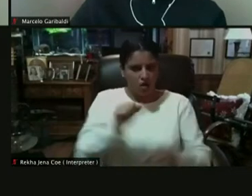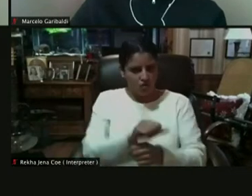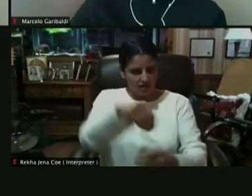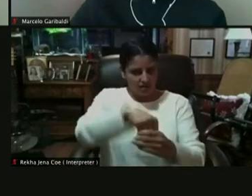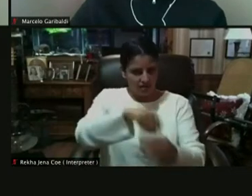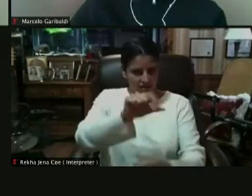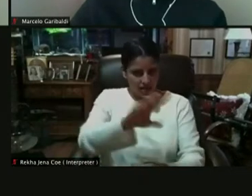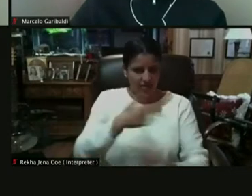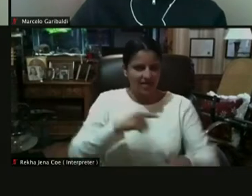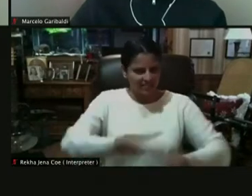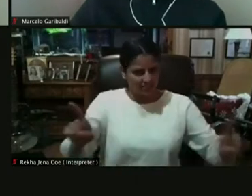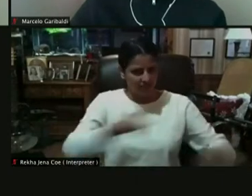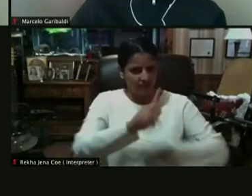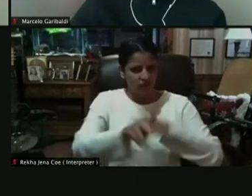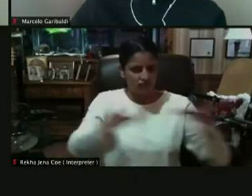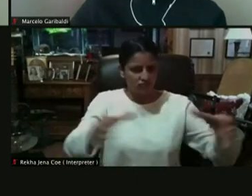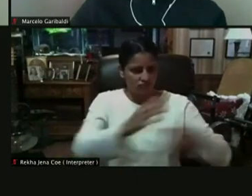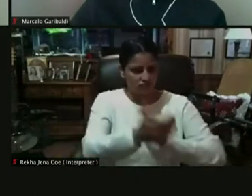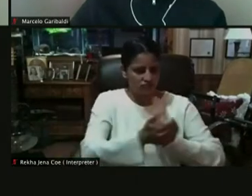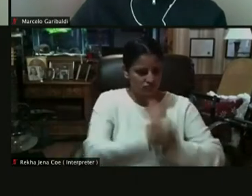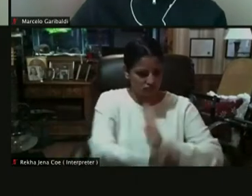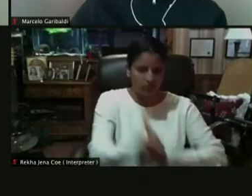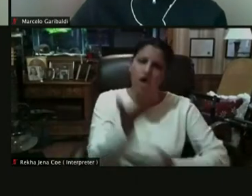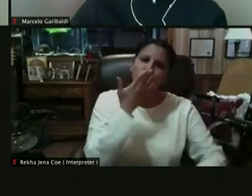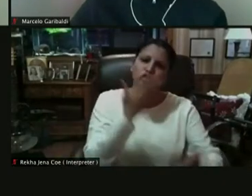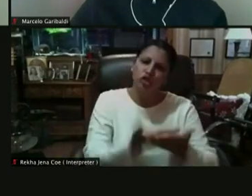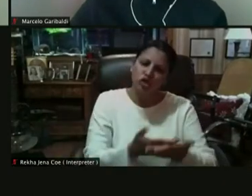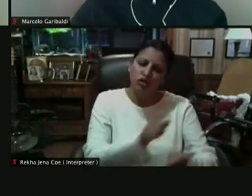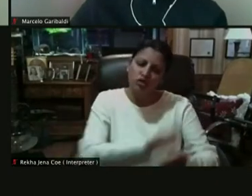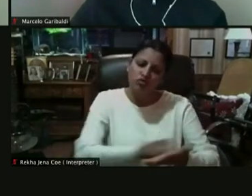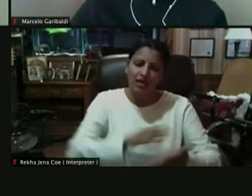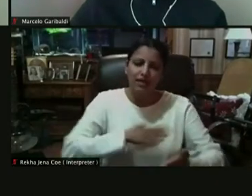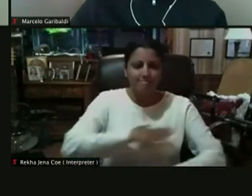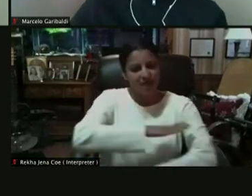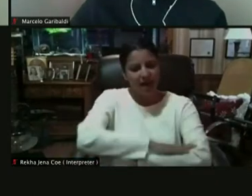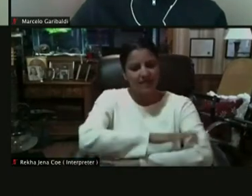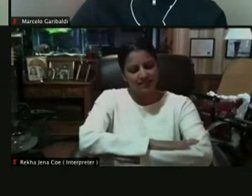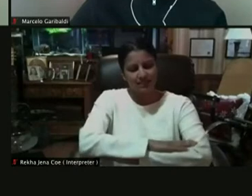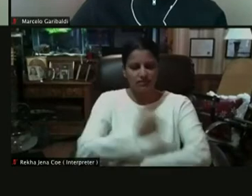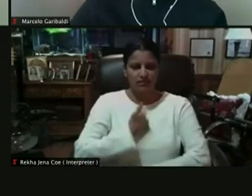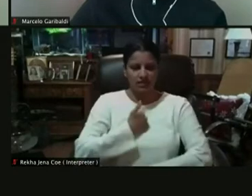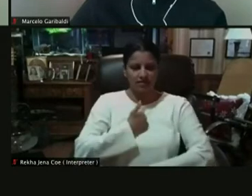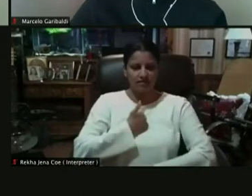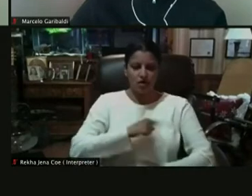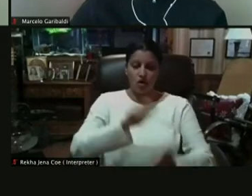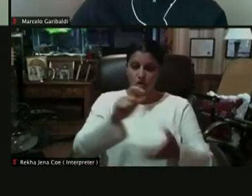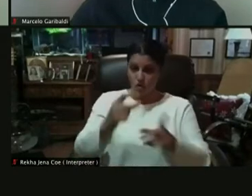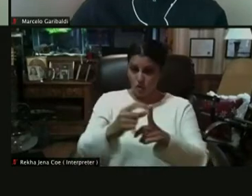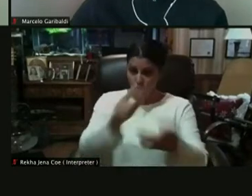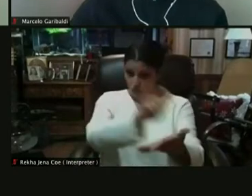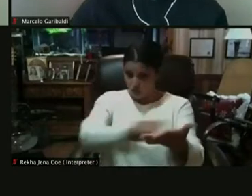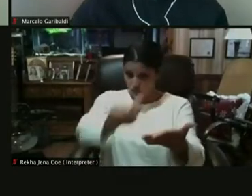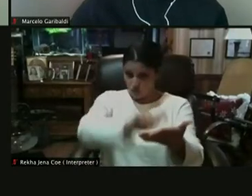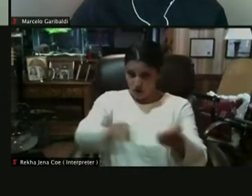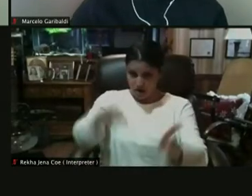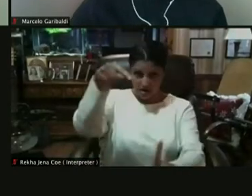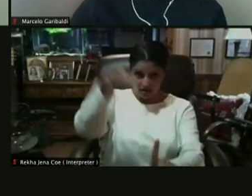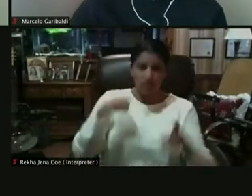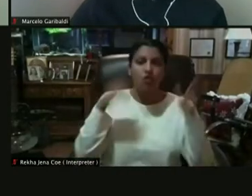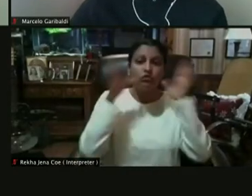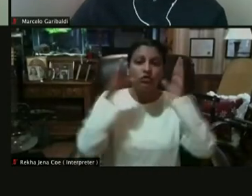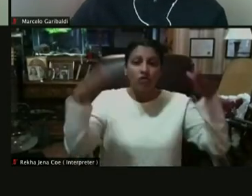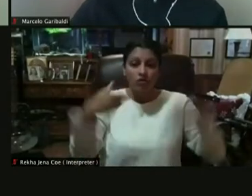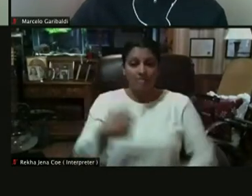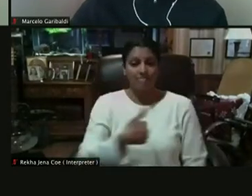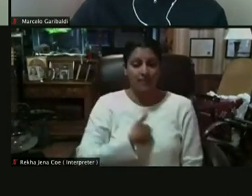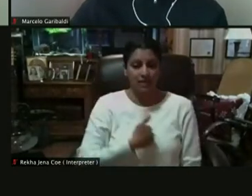was good at being at my bench and writing at my own little desk. But again, writing, operative word there, writing. And I was focused on me, myself,